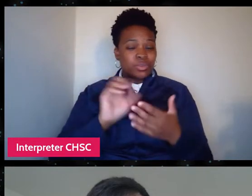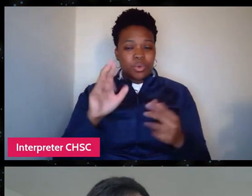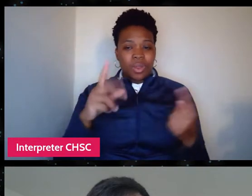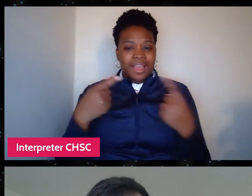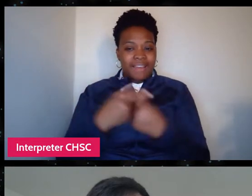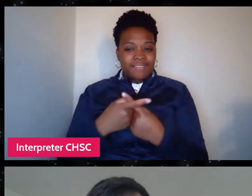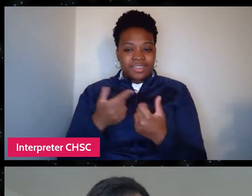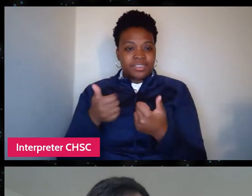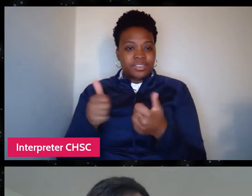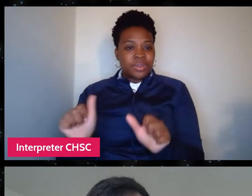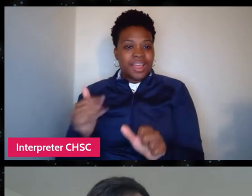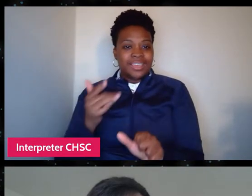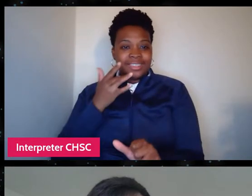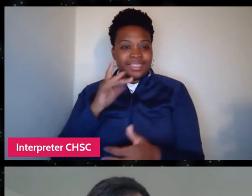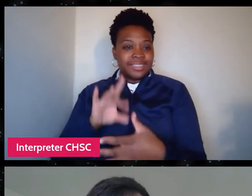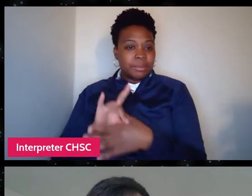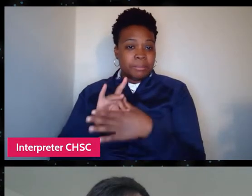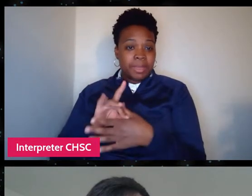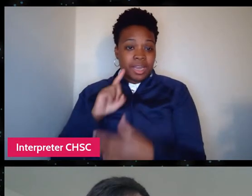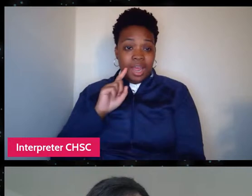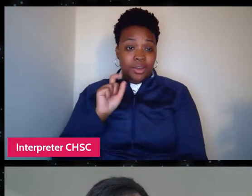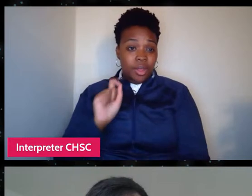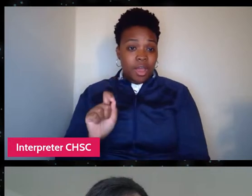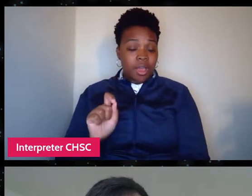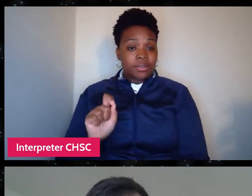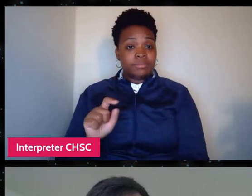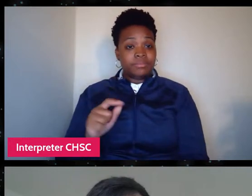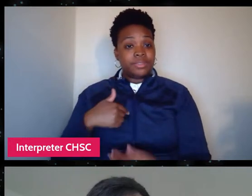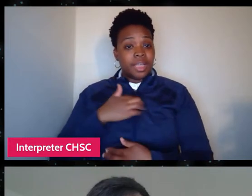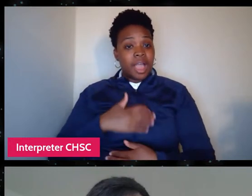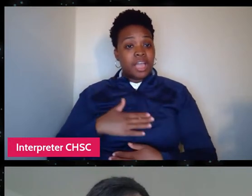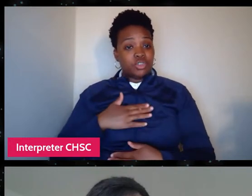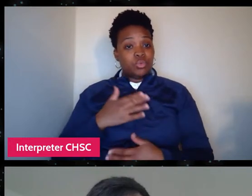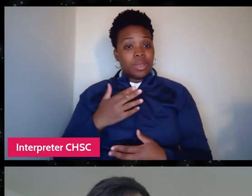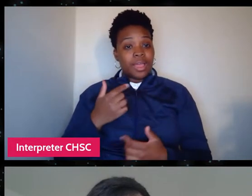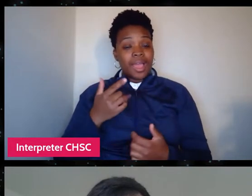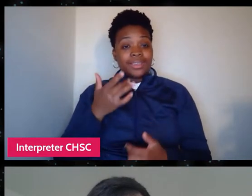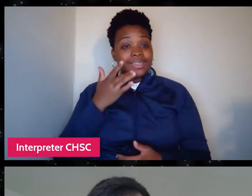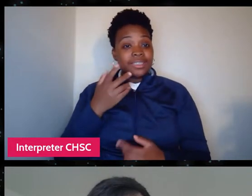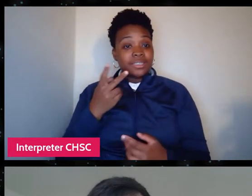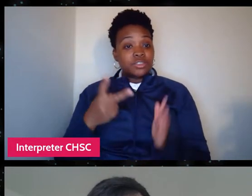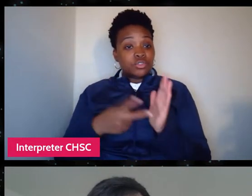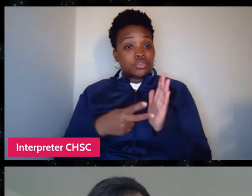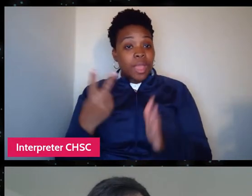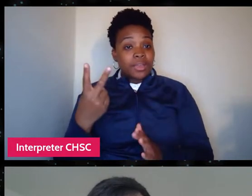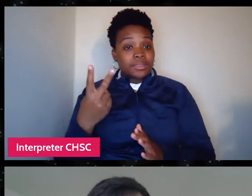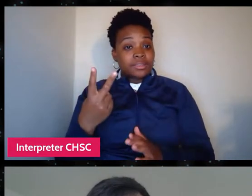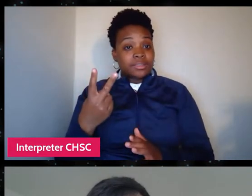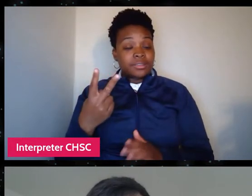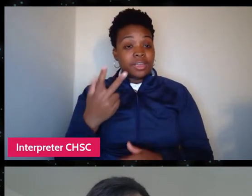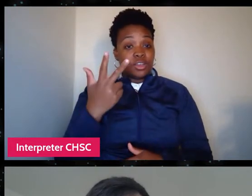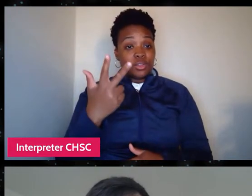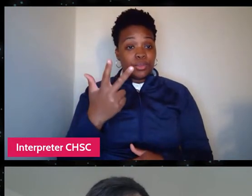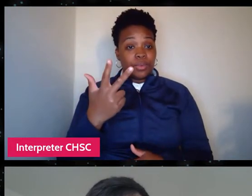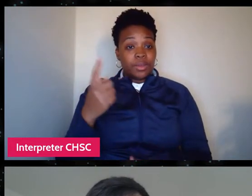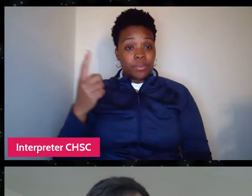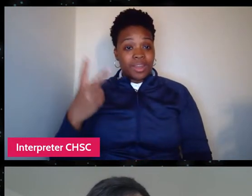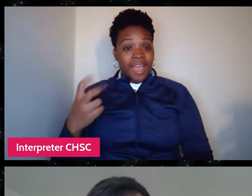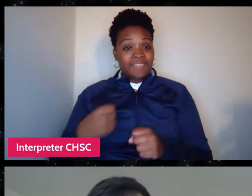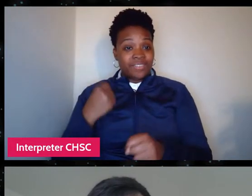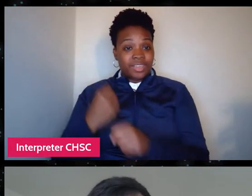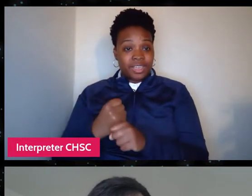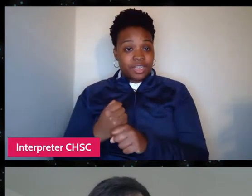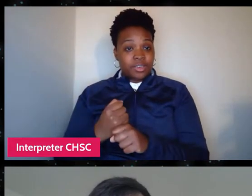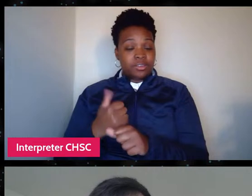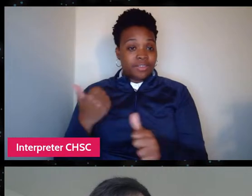trying this meat whatsoever. And I enjoyed trying it twice over the course of 3.5 years of following the